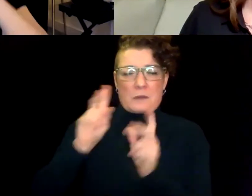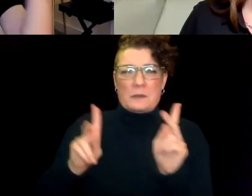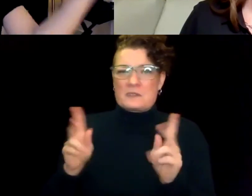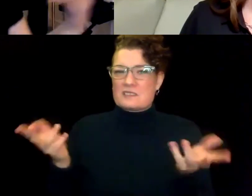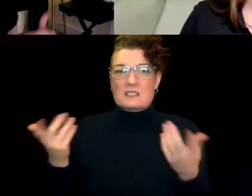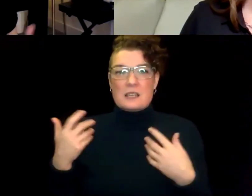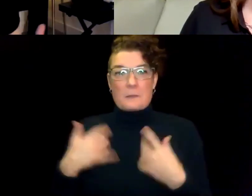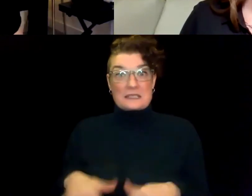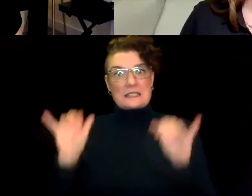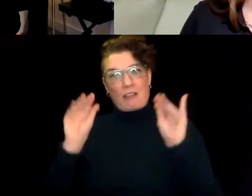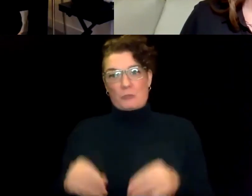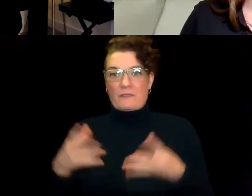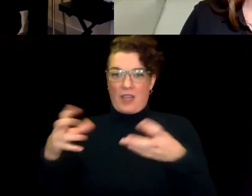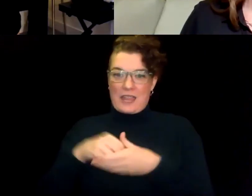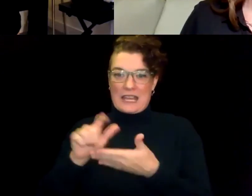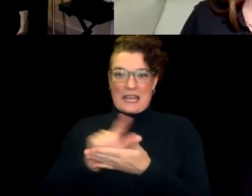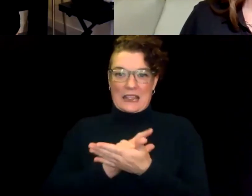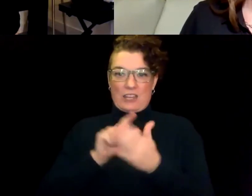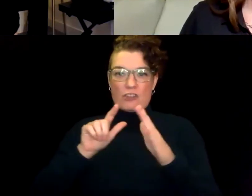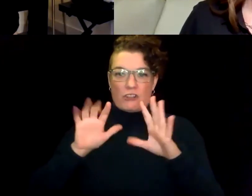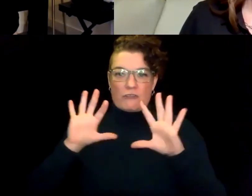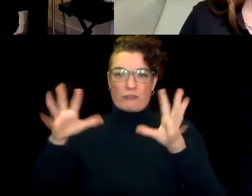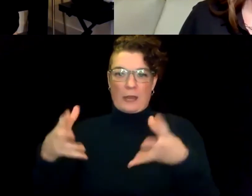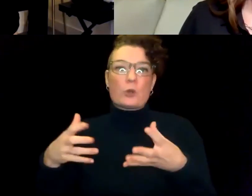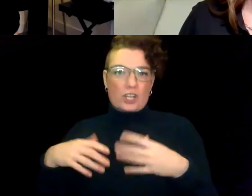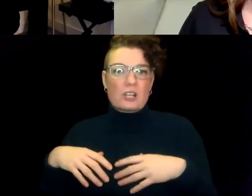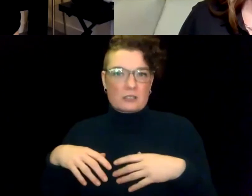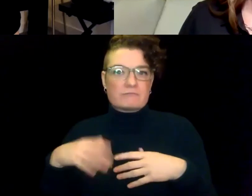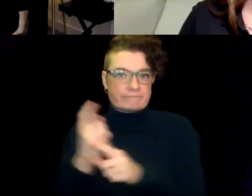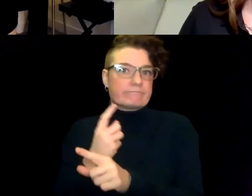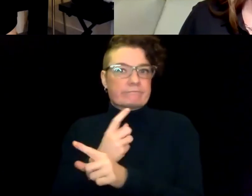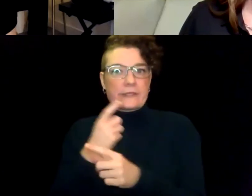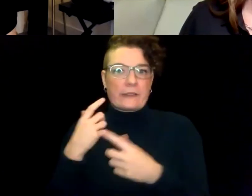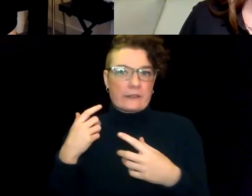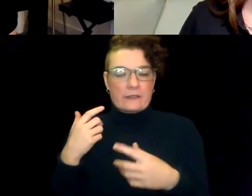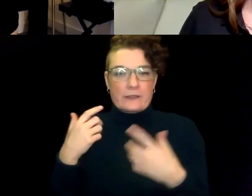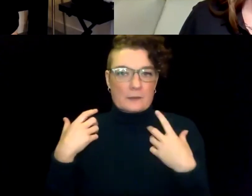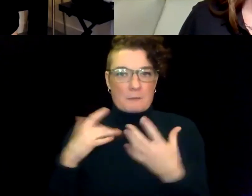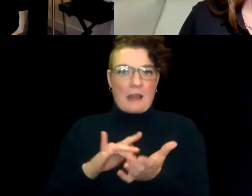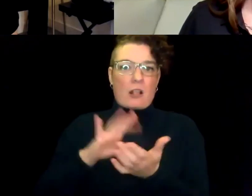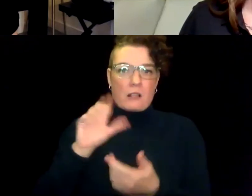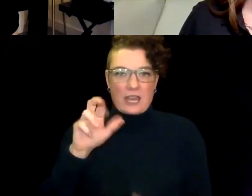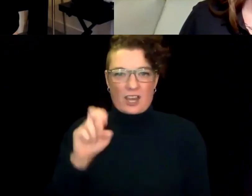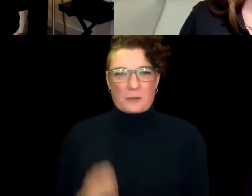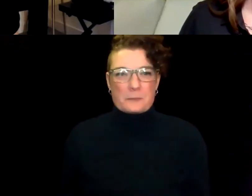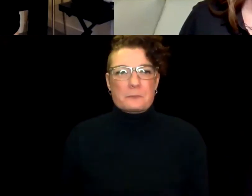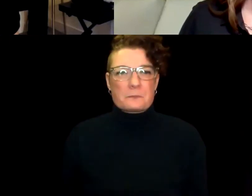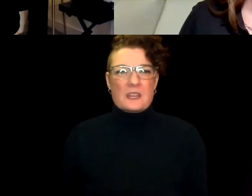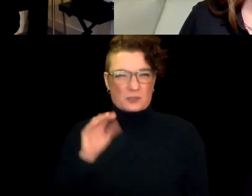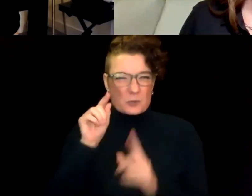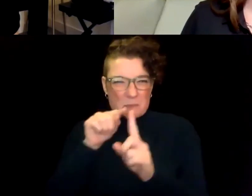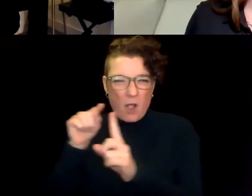within a legal framework, like, reasonable care. And so there's like small details like how long is the